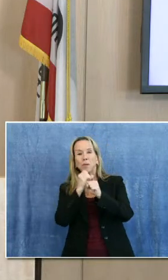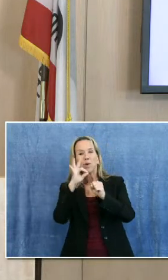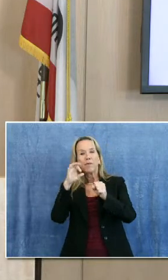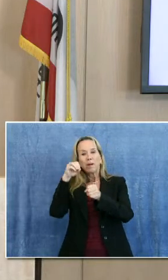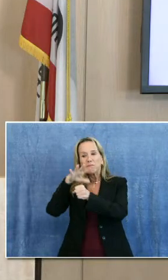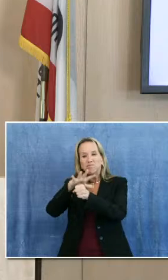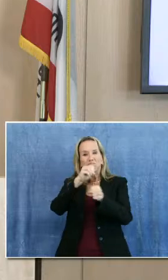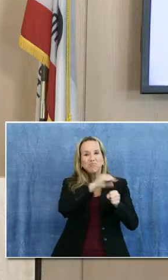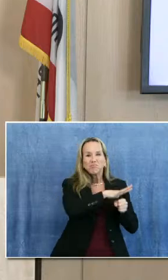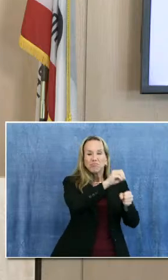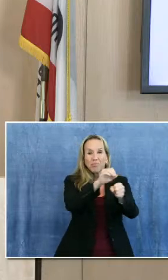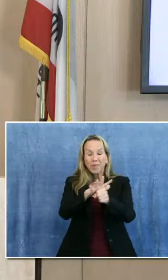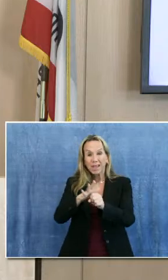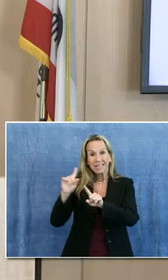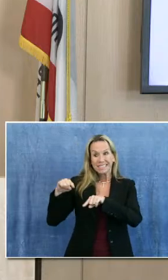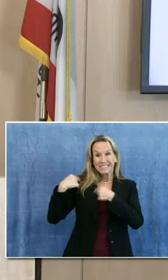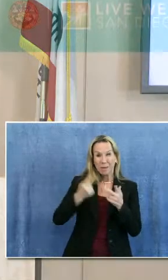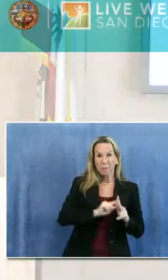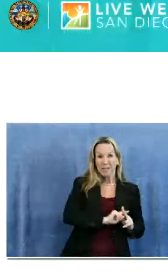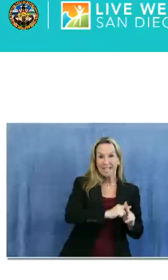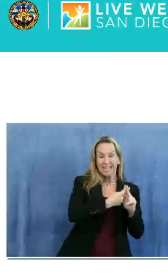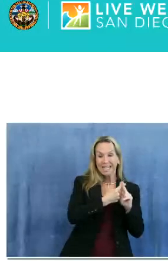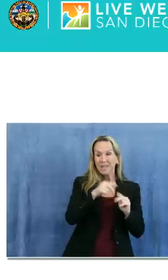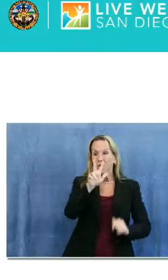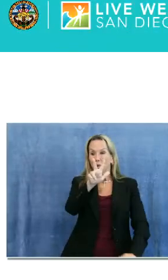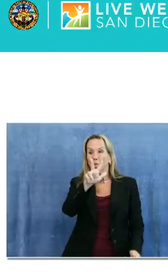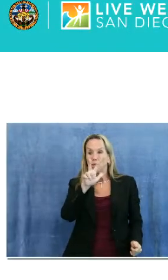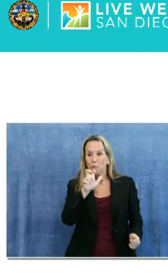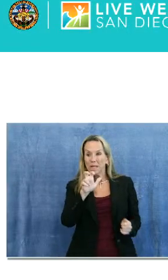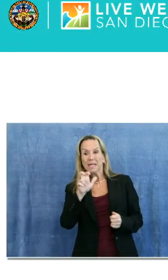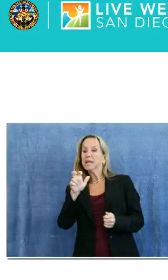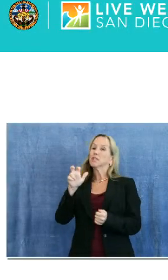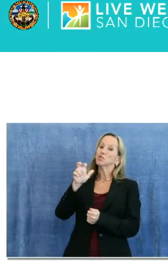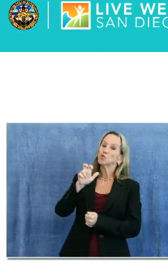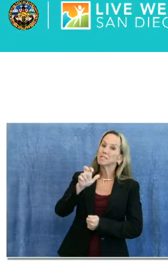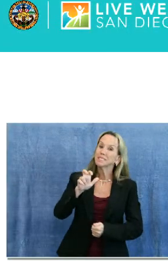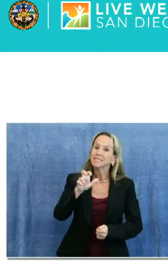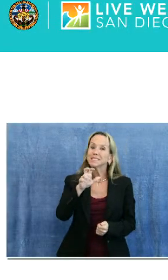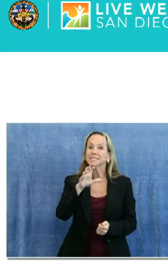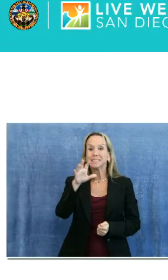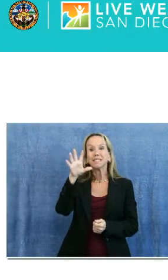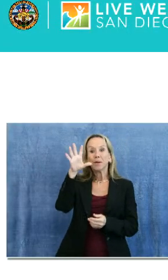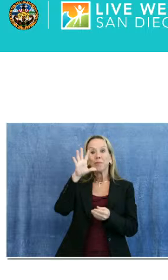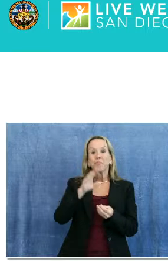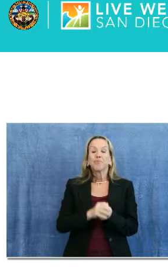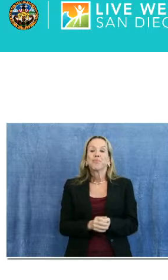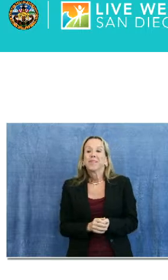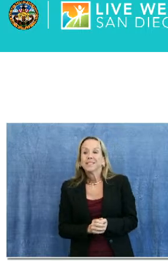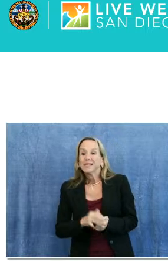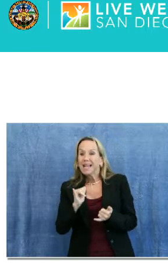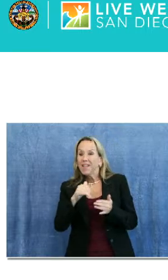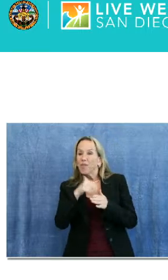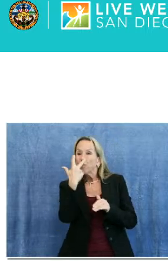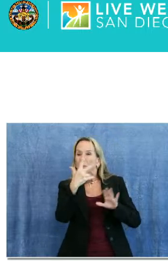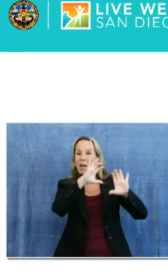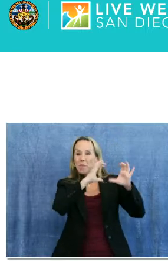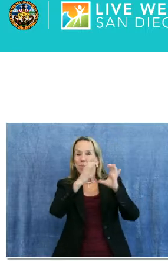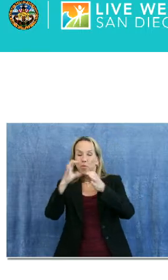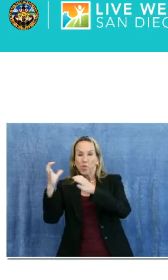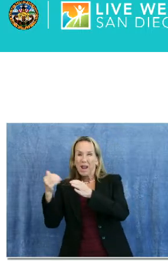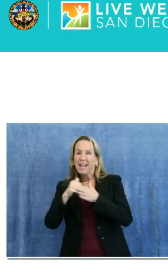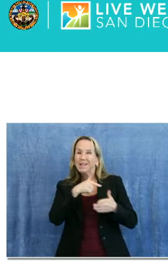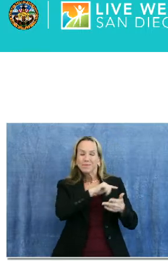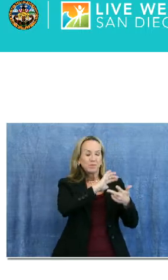beginning of the pandemic, 336 total outbreaks have occurred in 3 primary categories: skilled